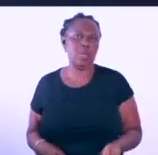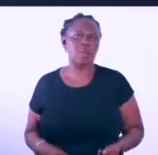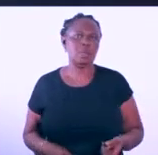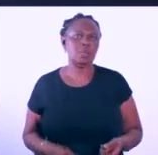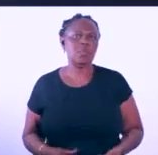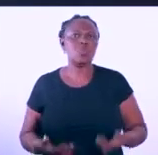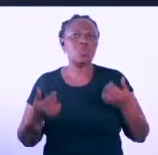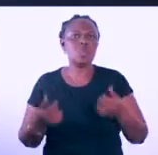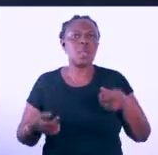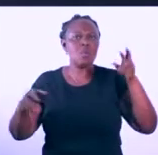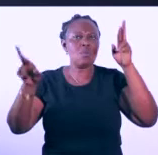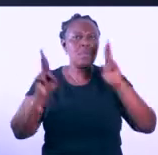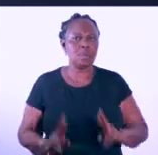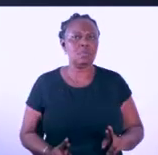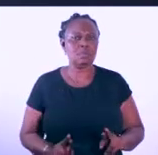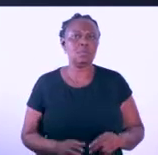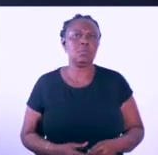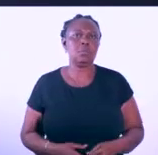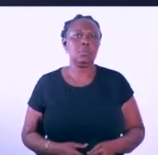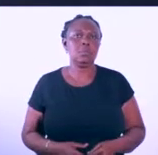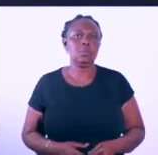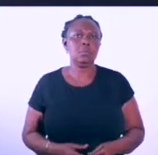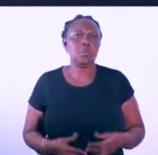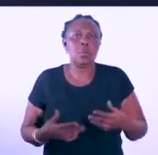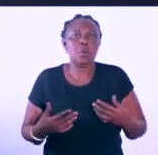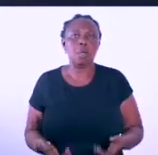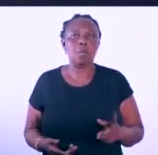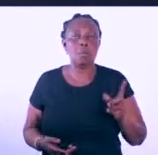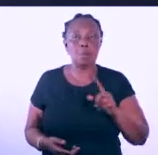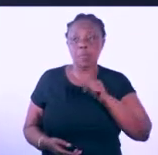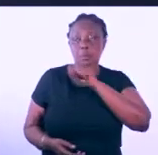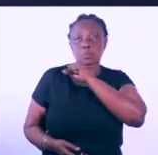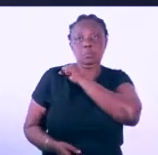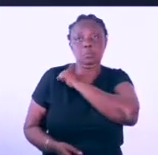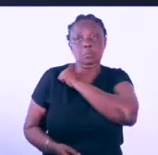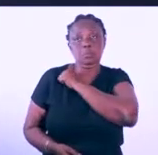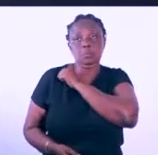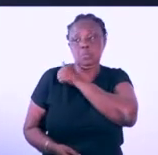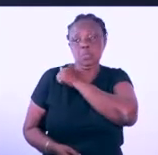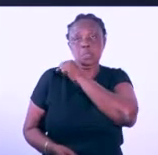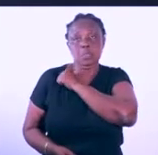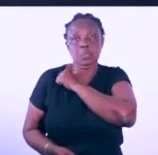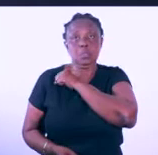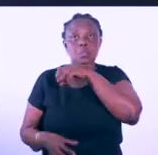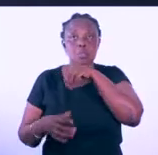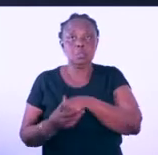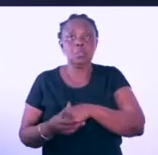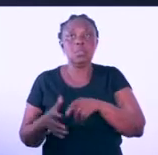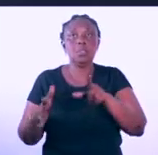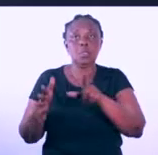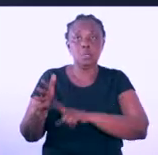Therefore, in level placement, I placed Alasan Sebilatu in